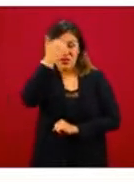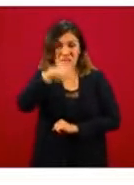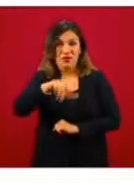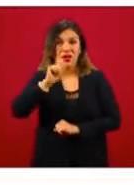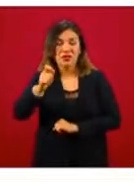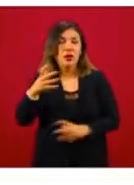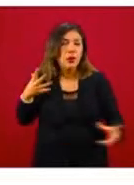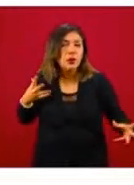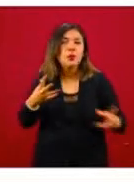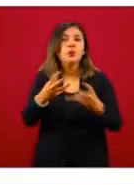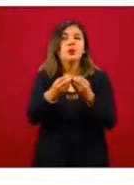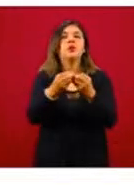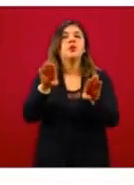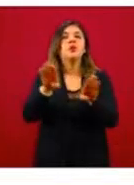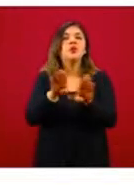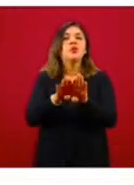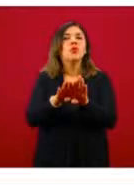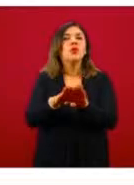incidence rate there.